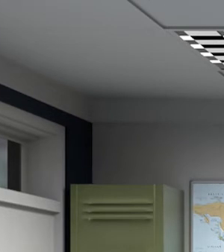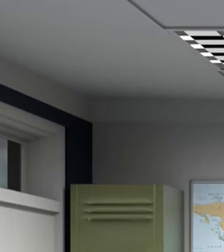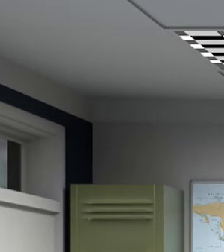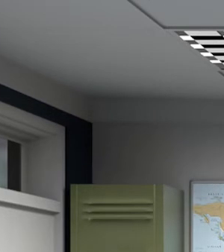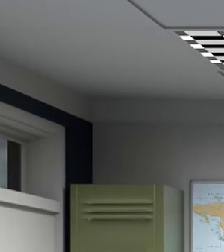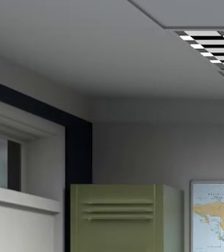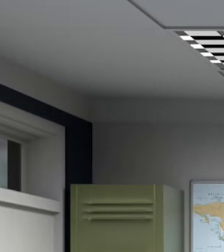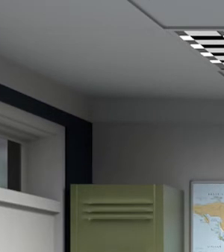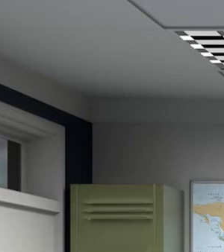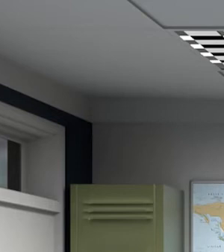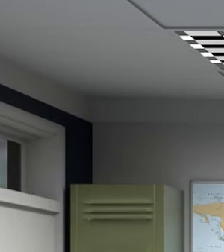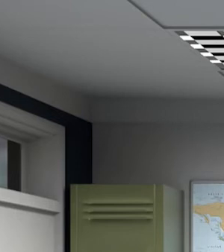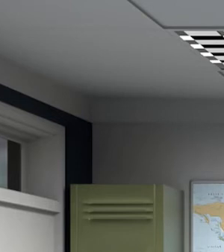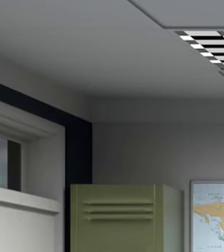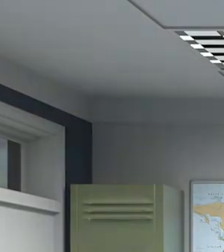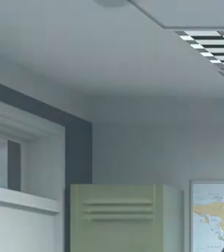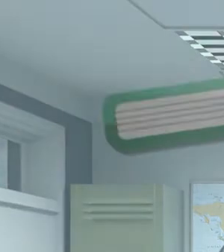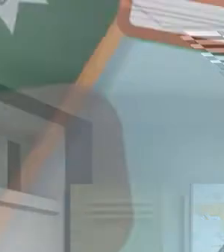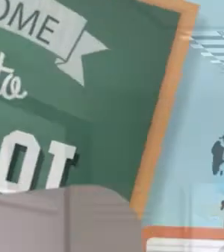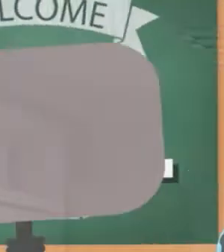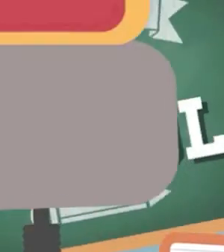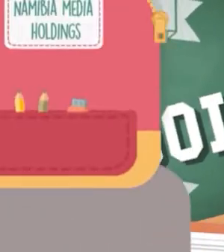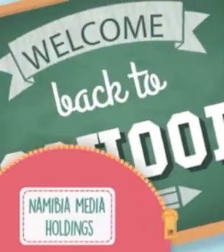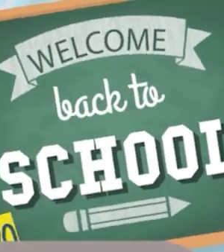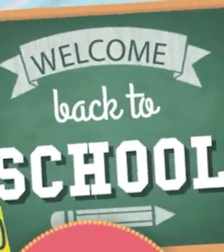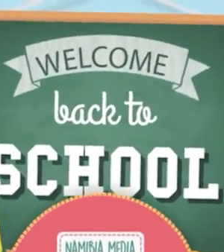week 1, lesson 1, science.